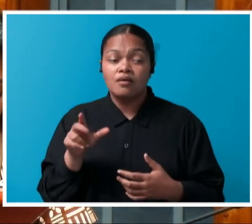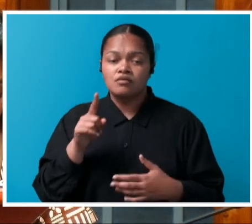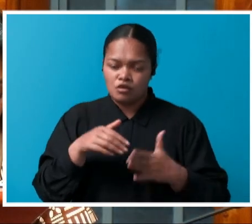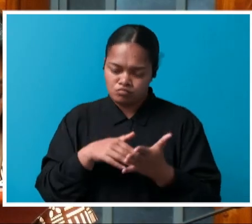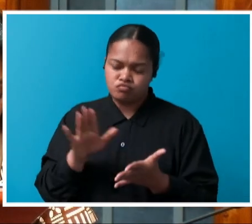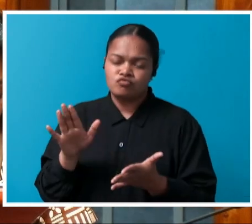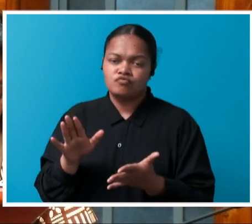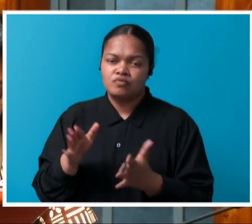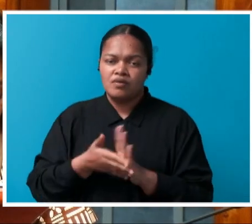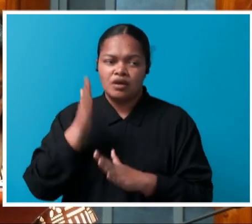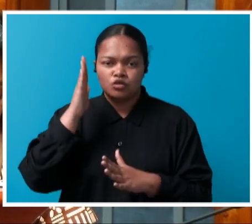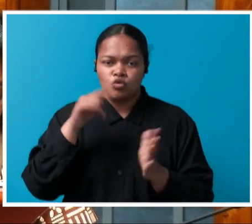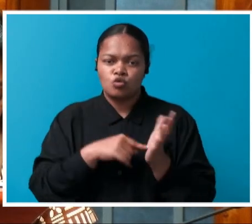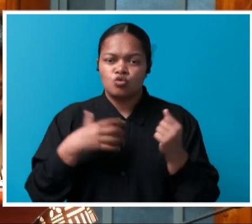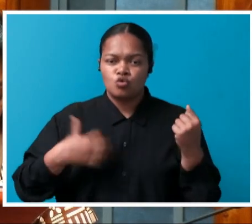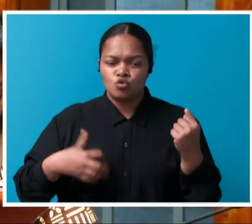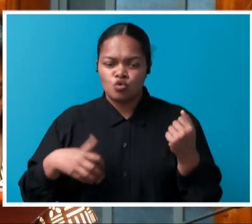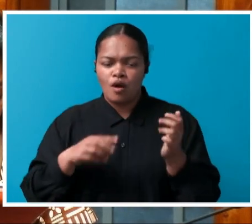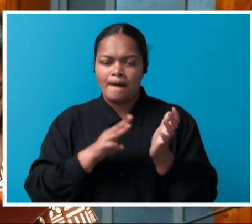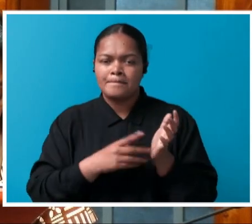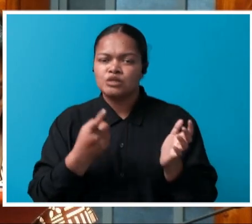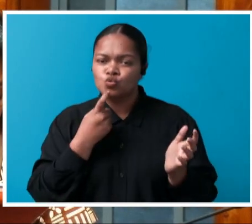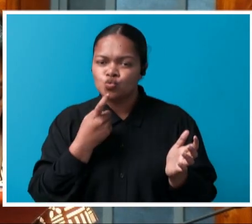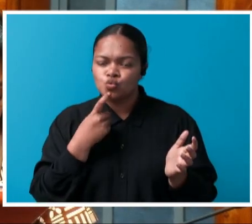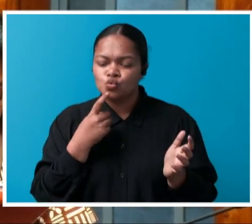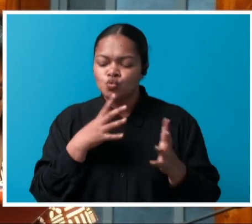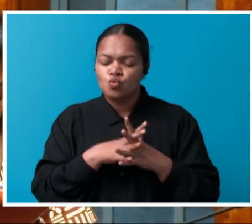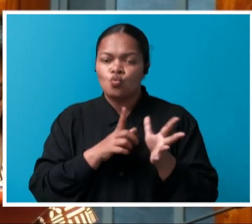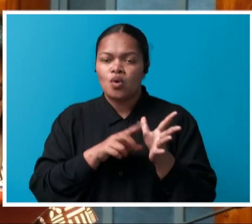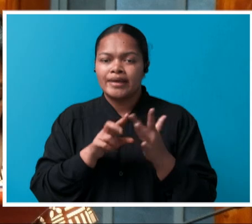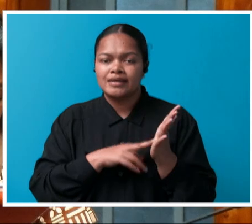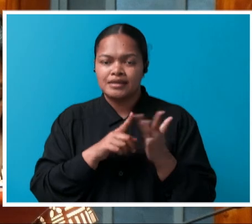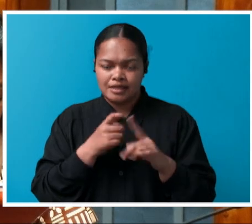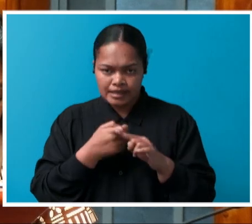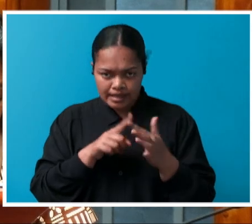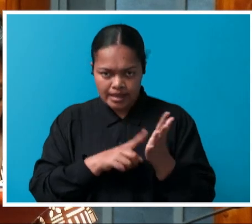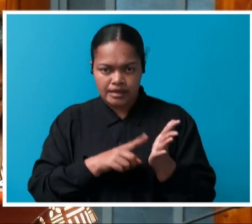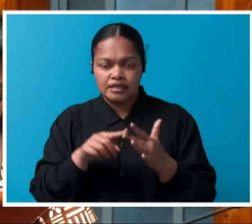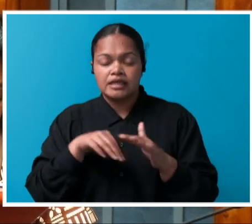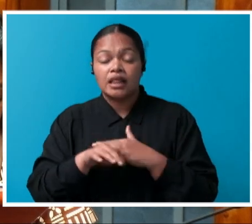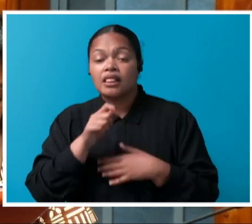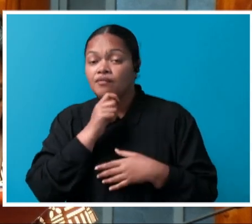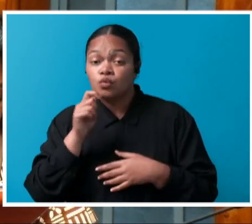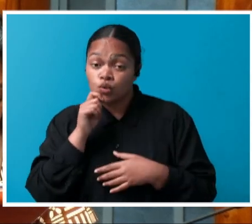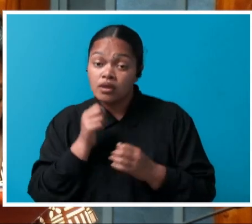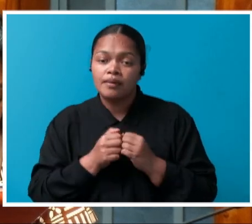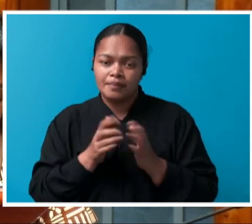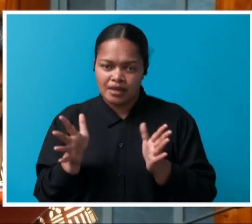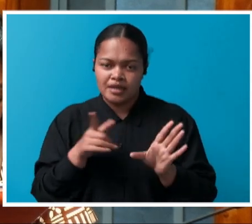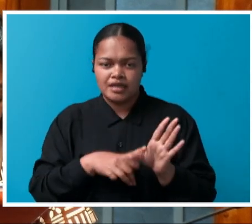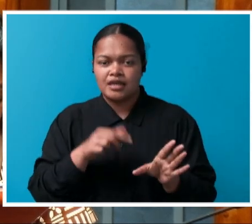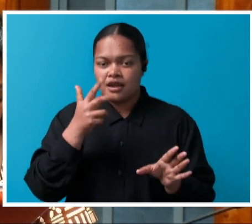schools at Totoya and Matuku, as well as Wainikeli Secondary School in Taveuni, which has now begun with year